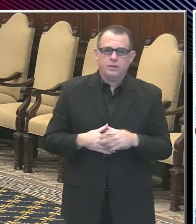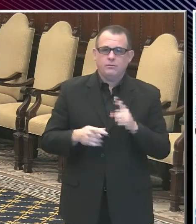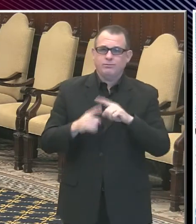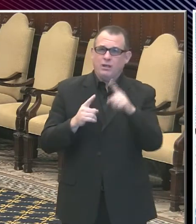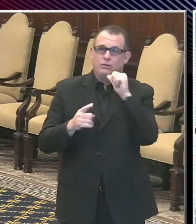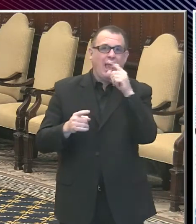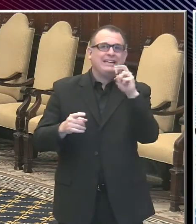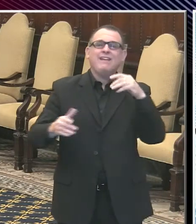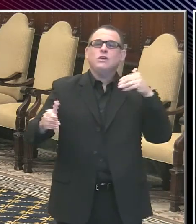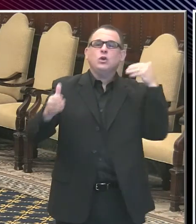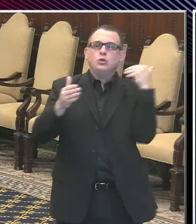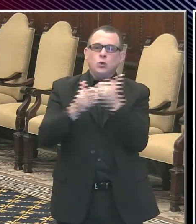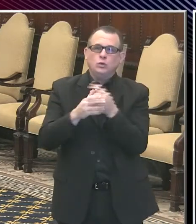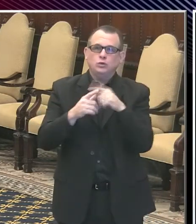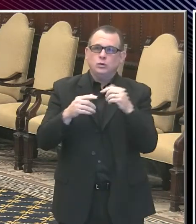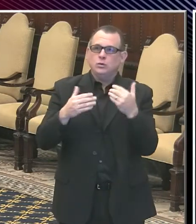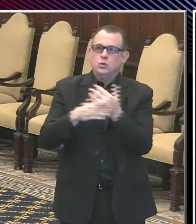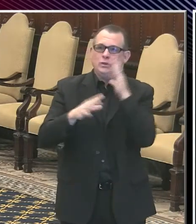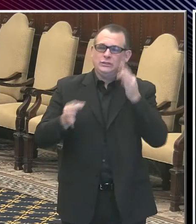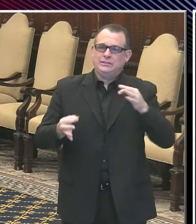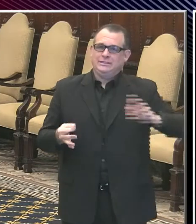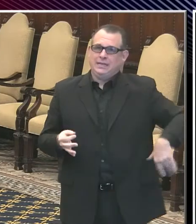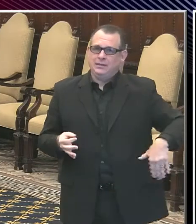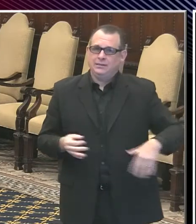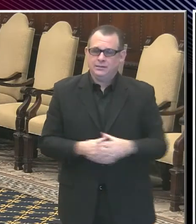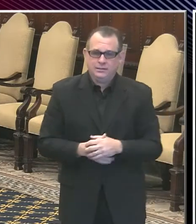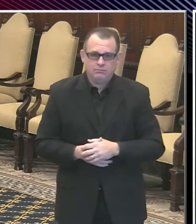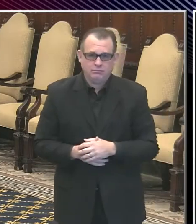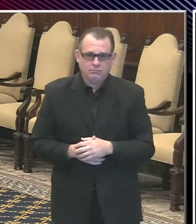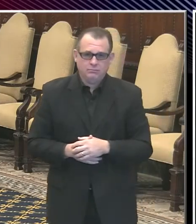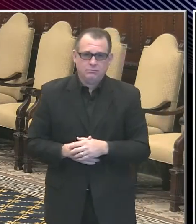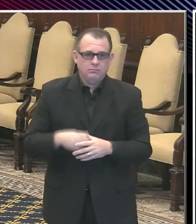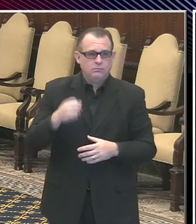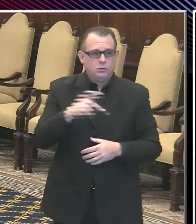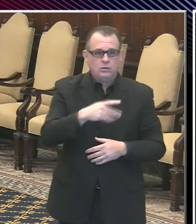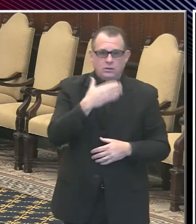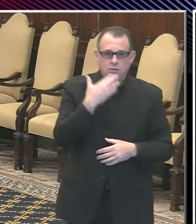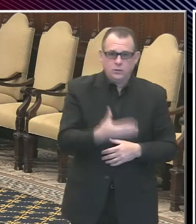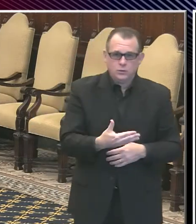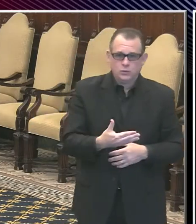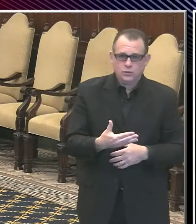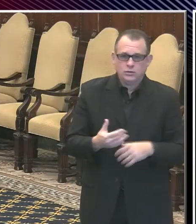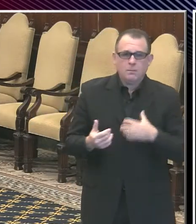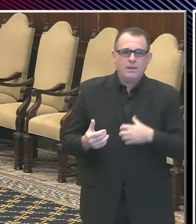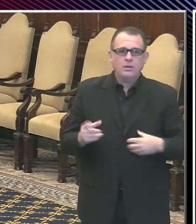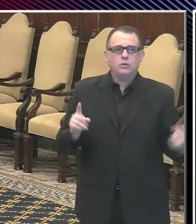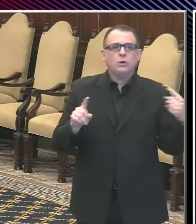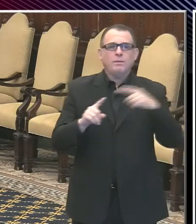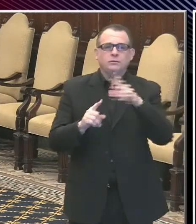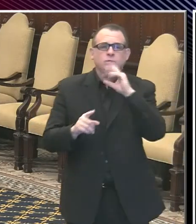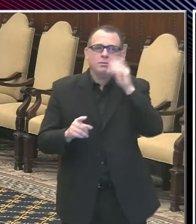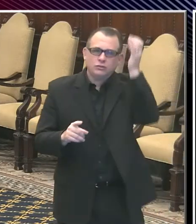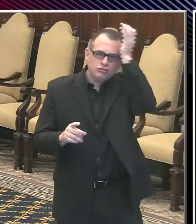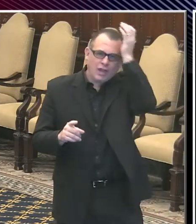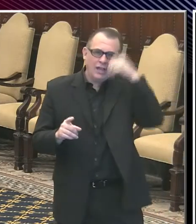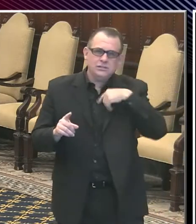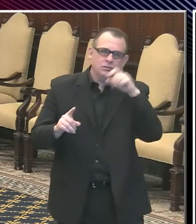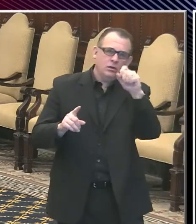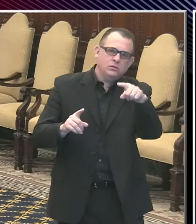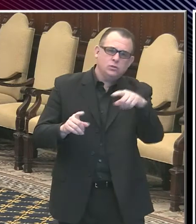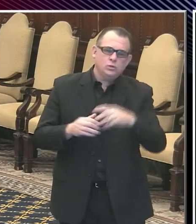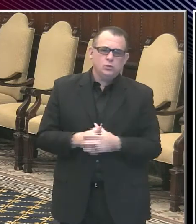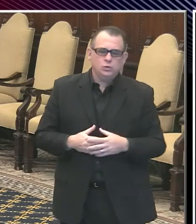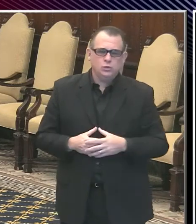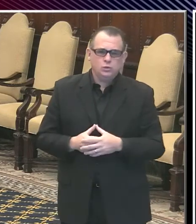announcement. Okay, thank you. And Mr. Mayor, I want to just circle back on the trash issue. I mean, considering the delays in pickup